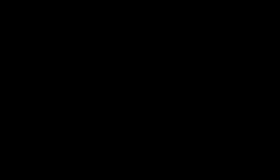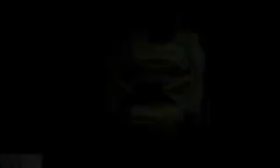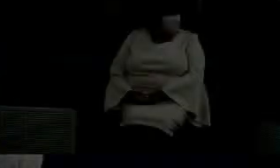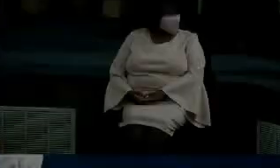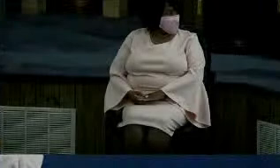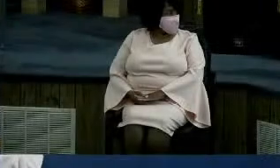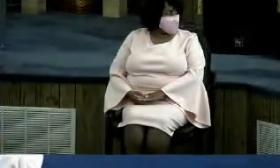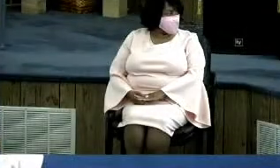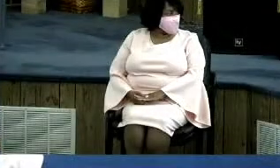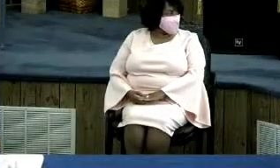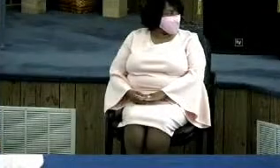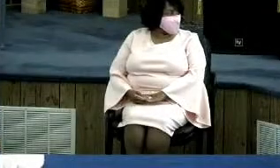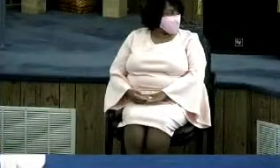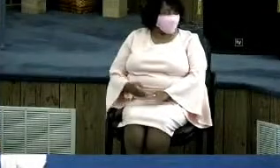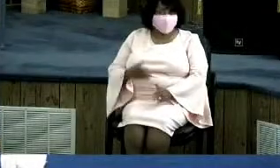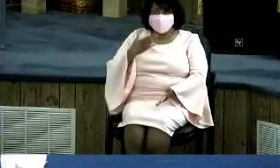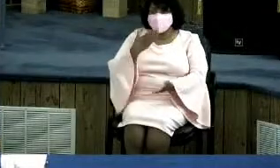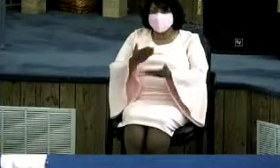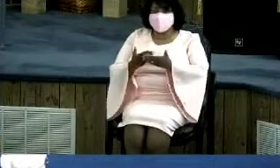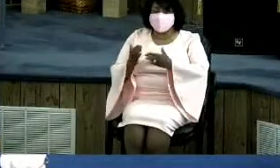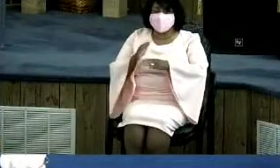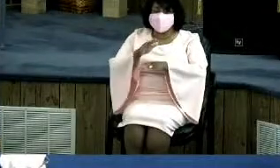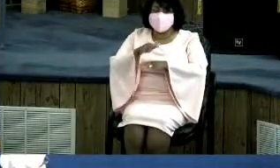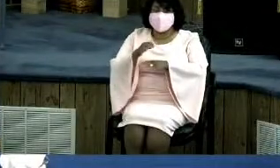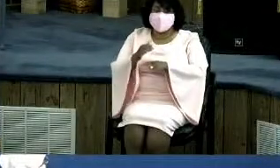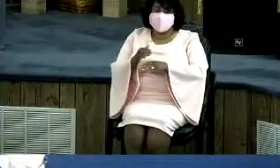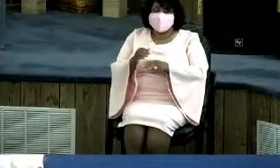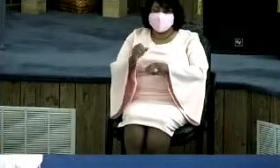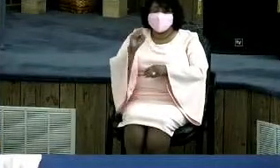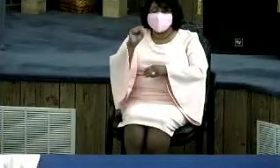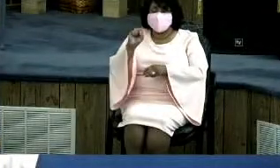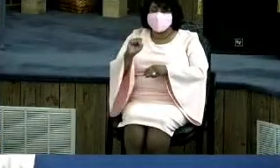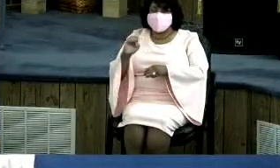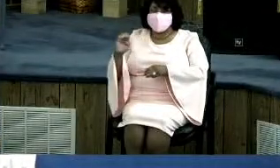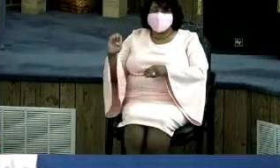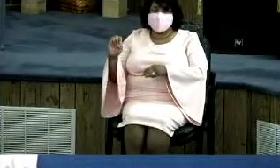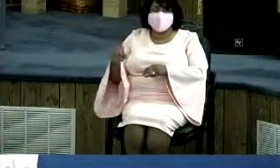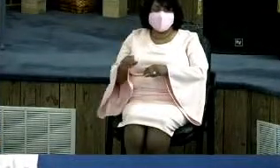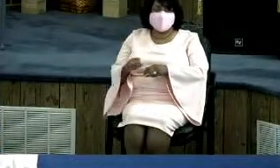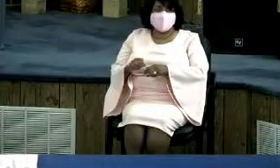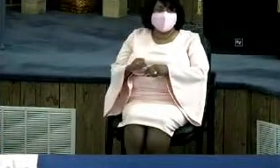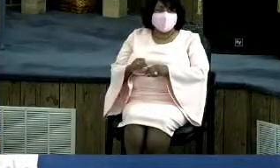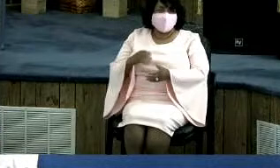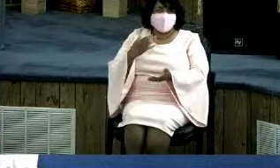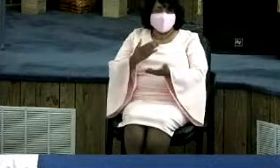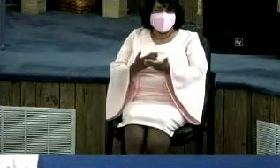Good afternoon, Southeast. Good afternoon to each and every one of you.